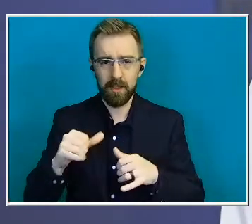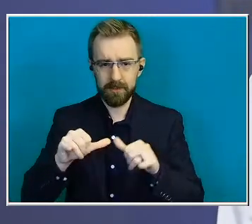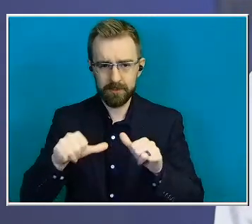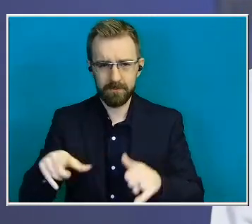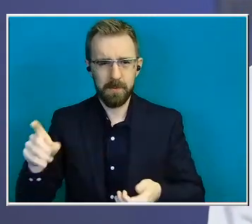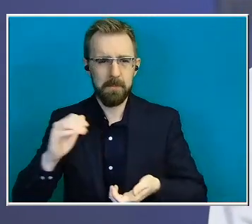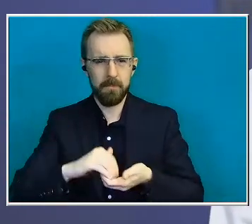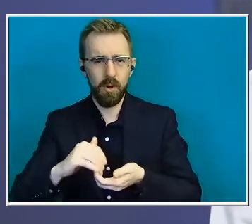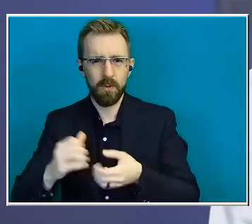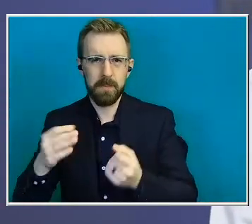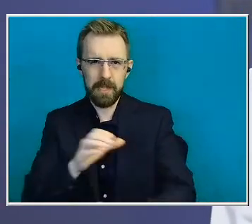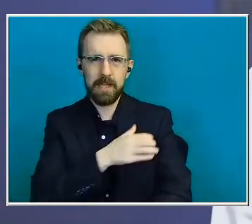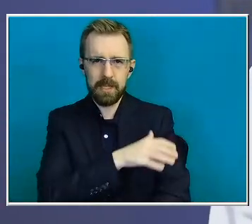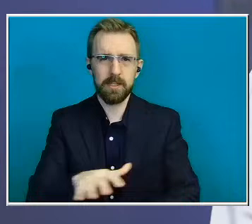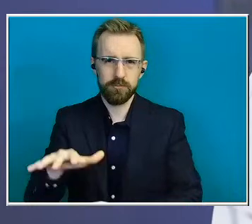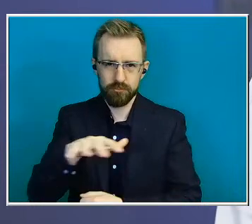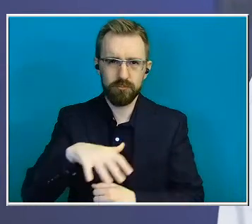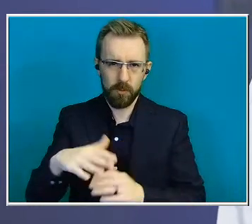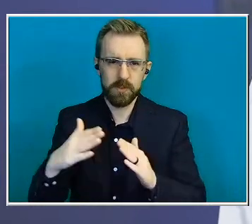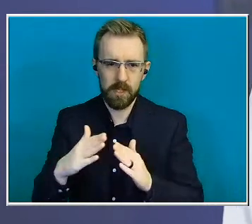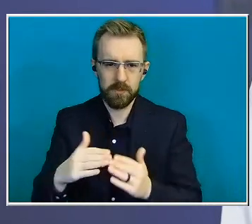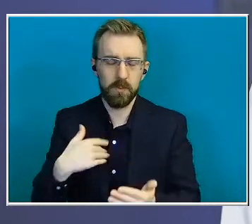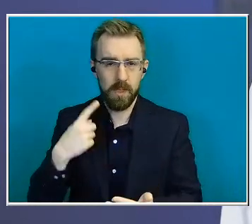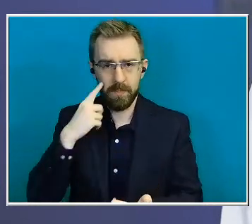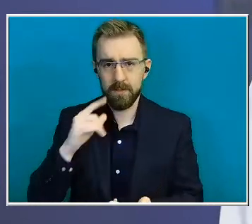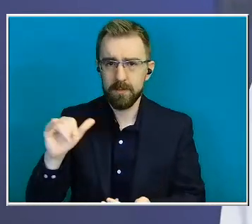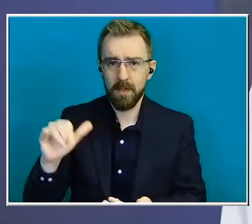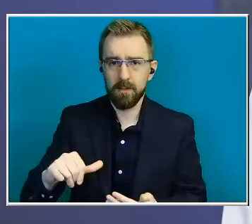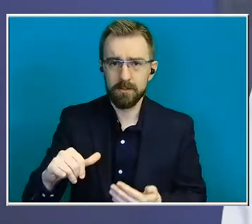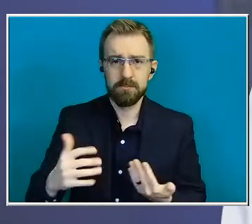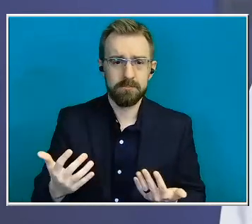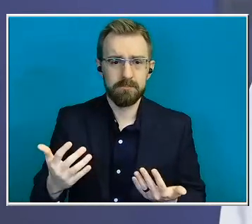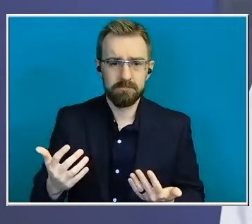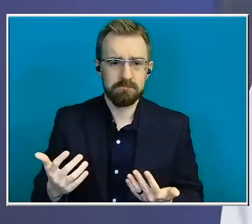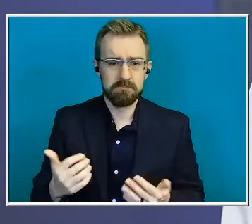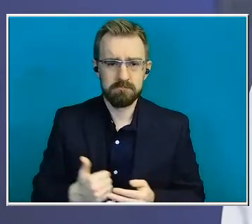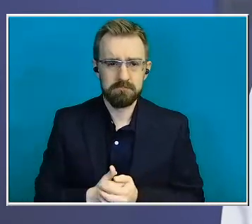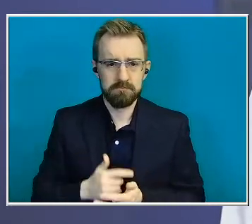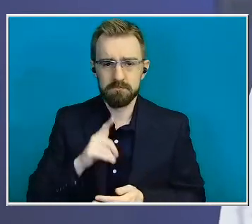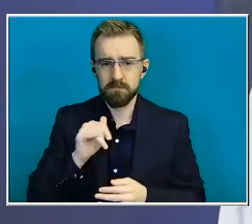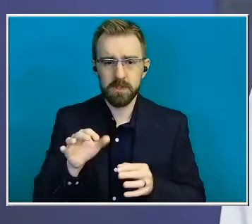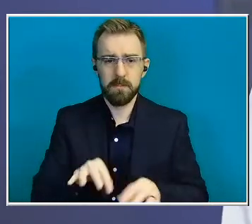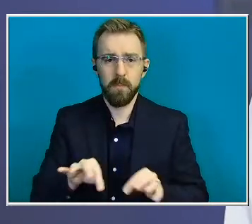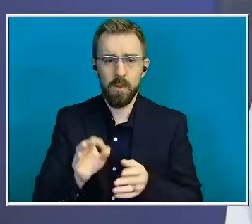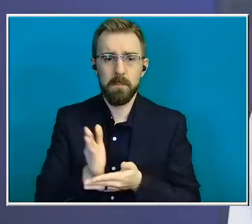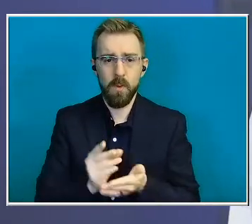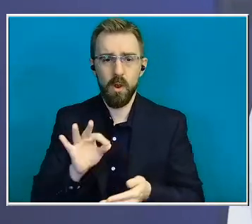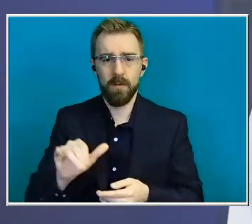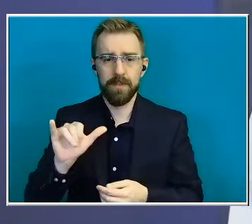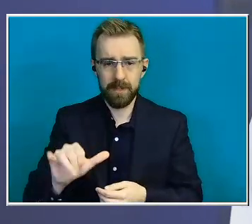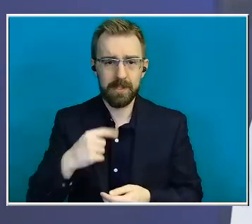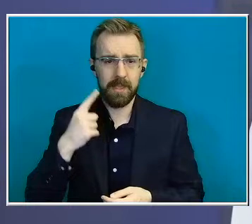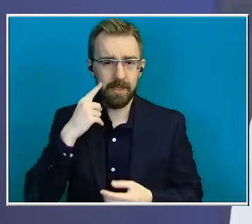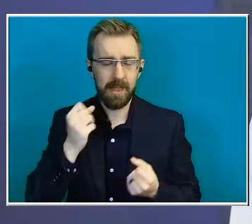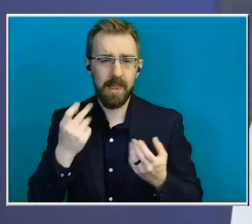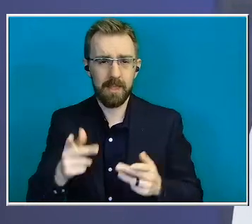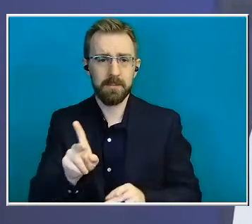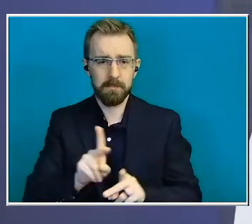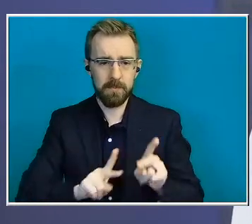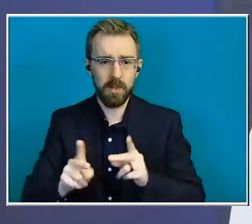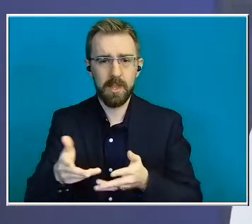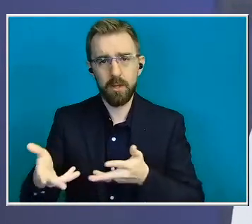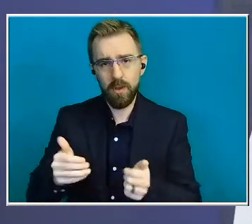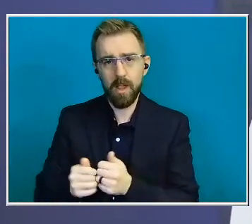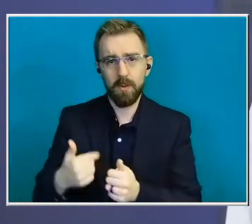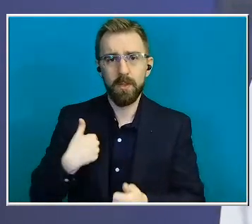town, and so I think that's a really important part of this. I mean, I think lots of people interact with us every single